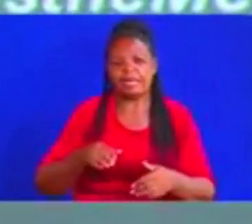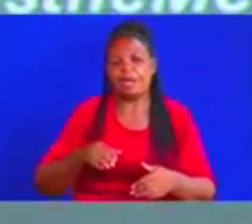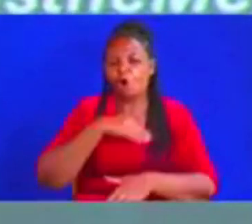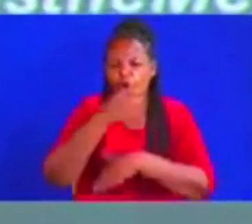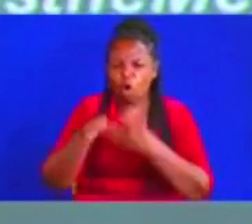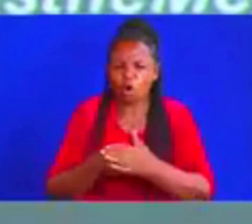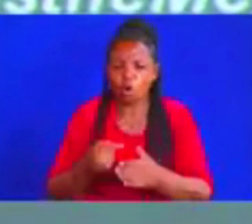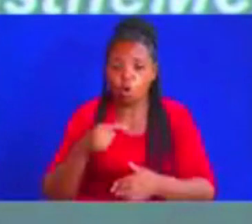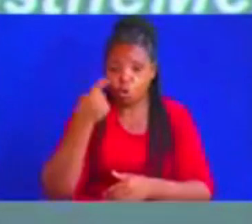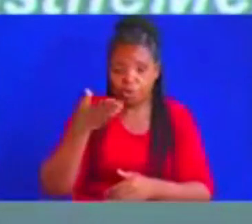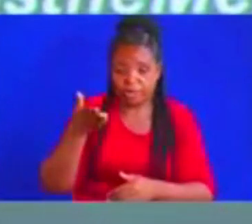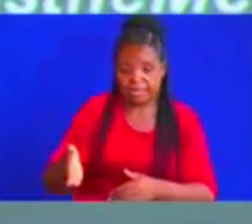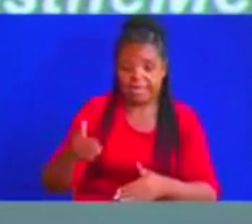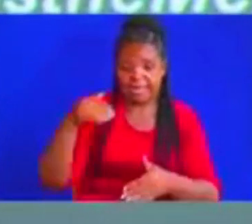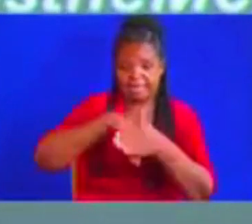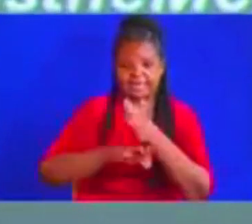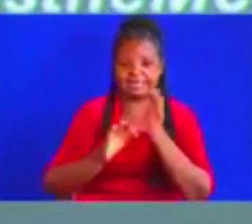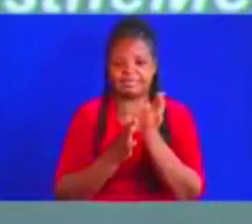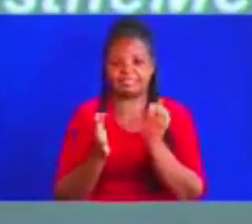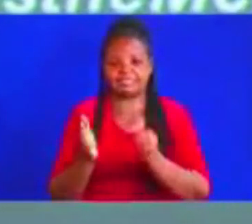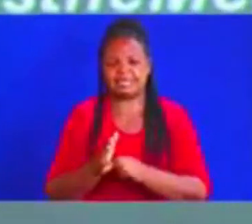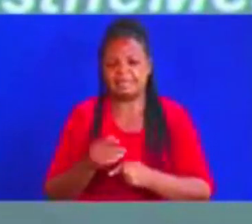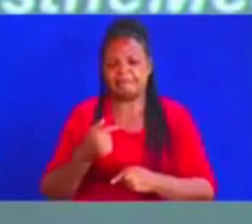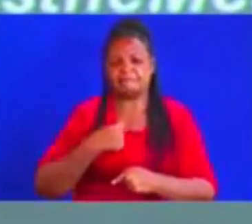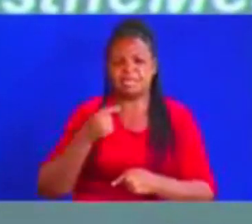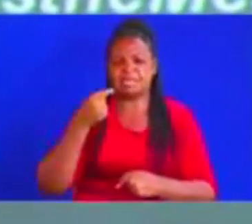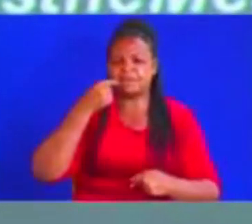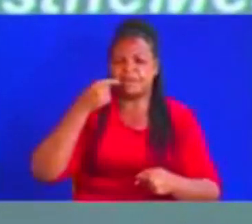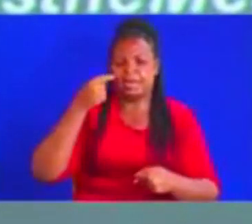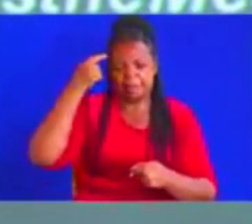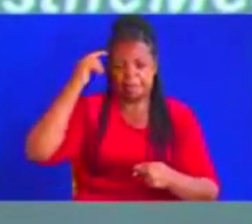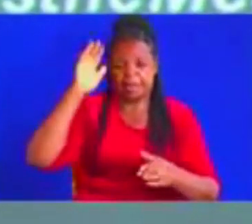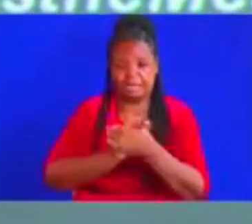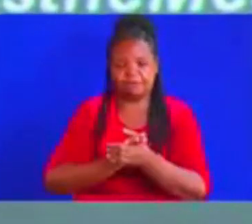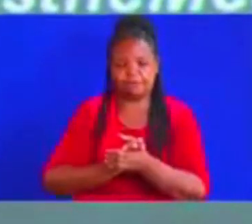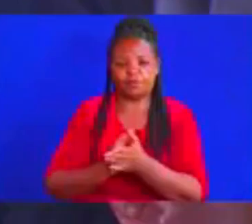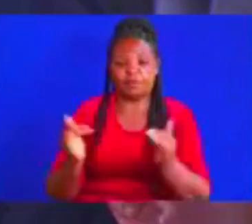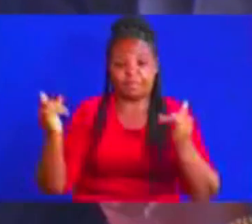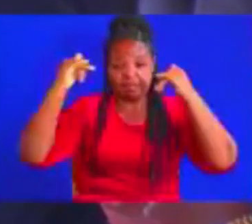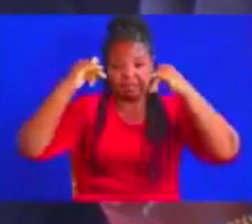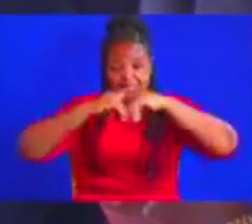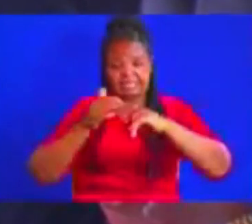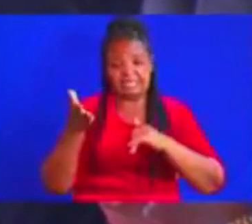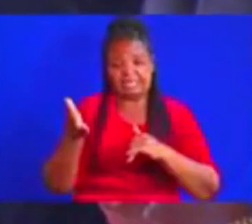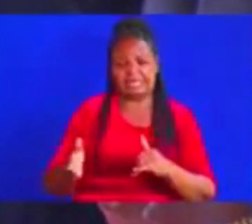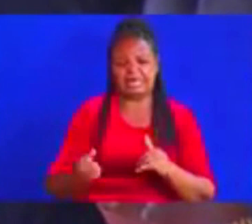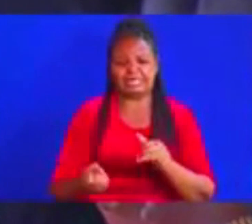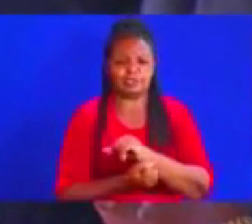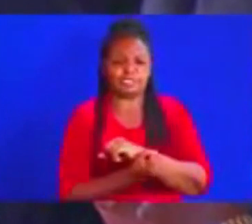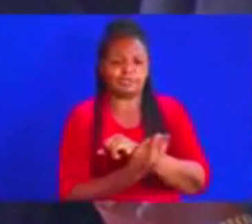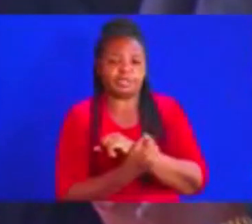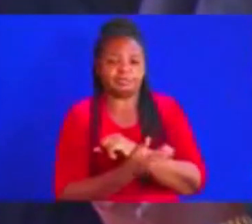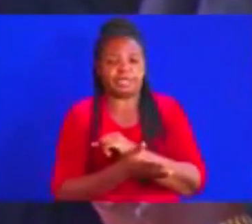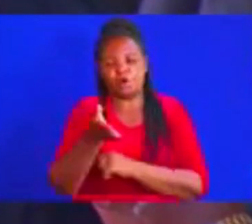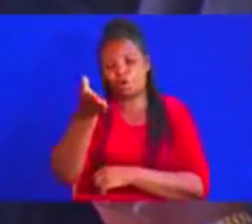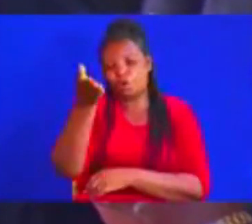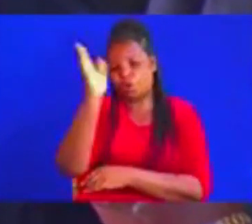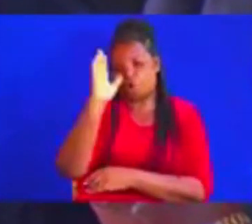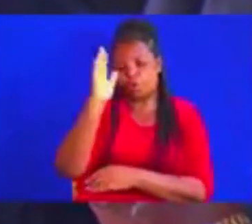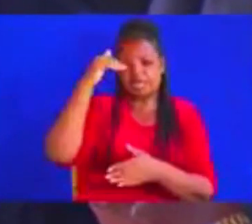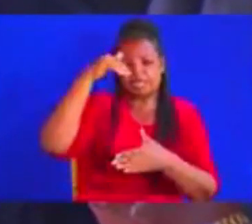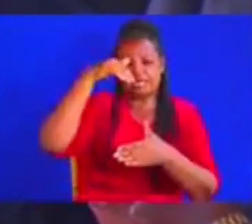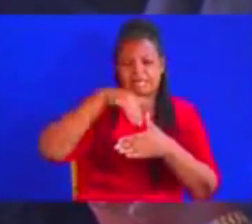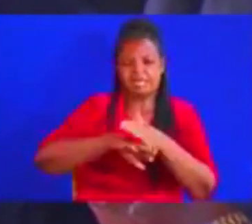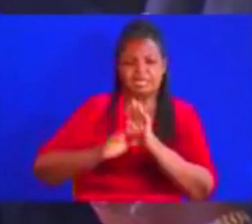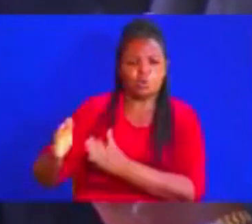of Jesus Christ. I believe that we're gathered here to experience God in a